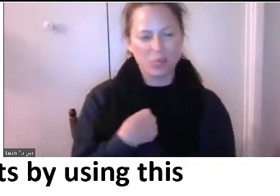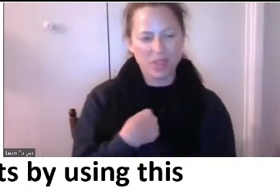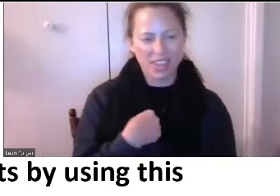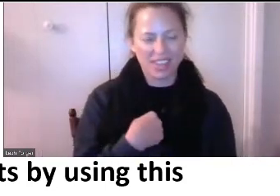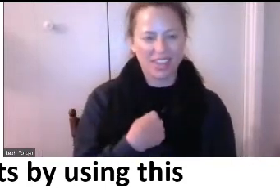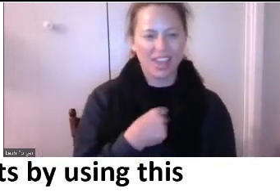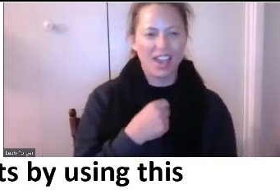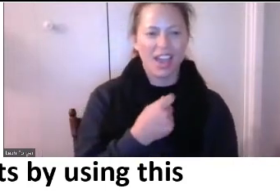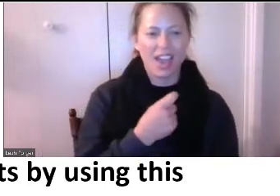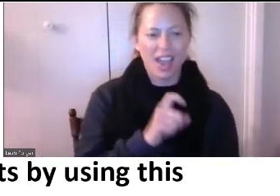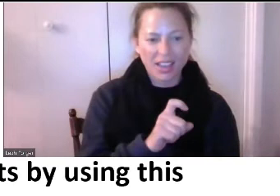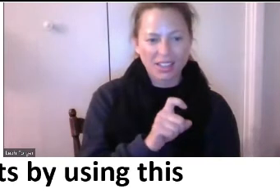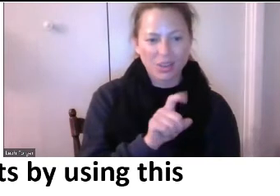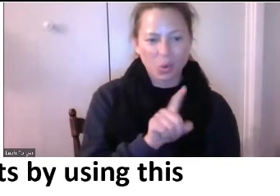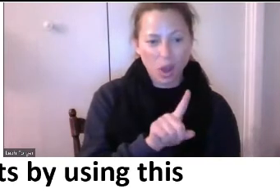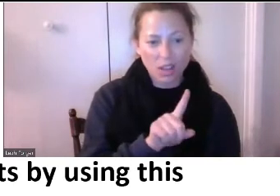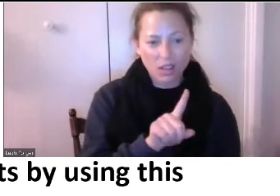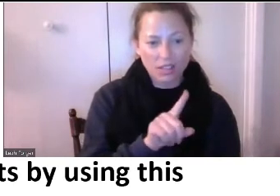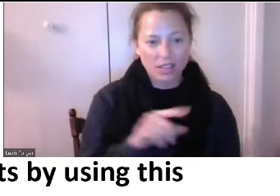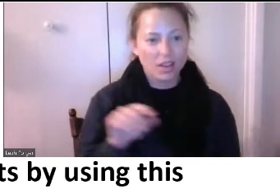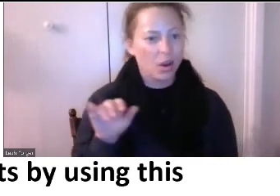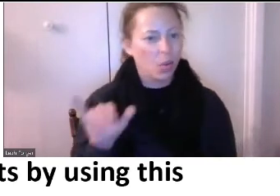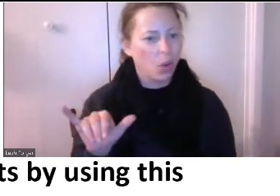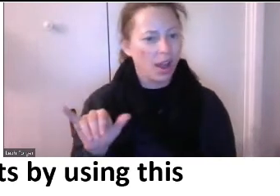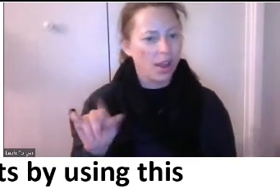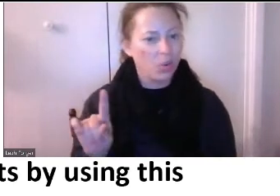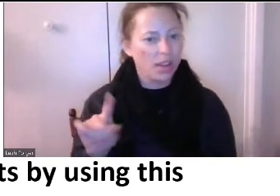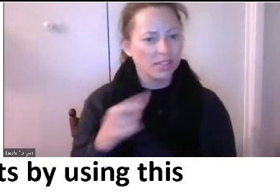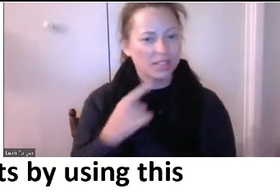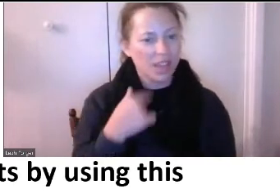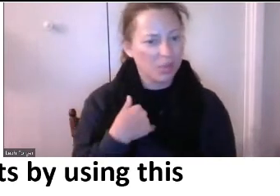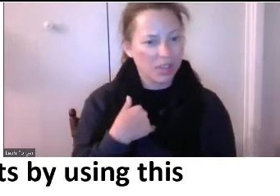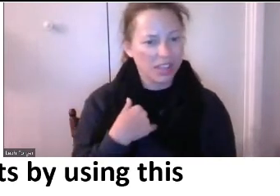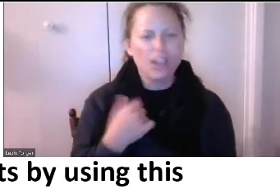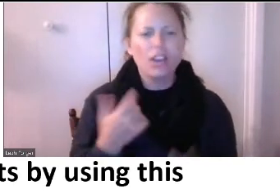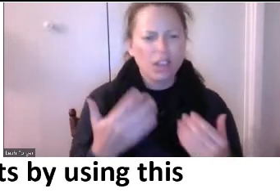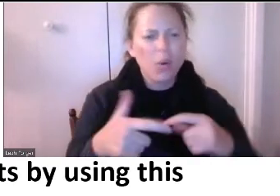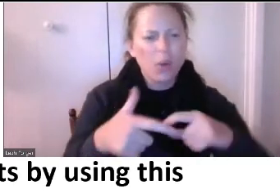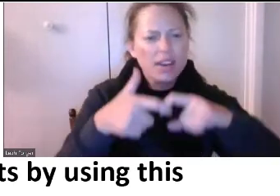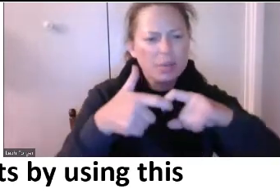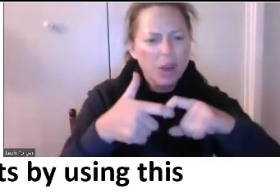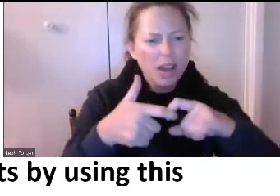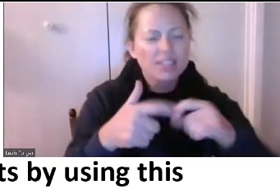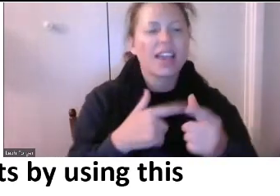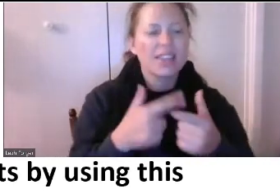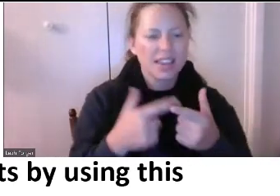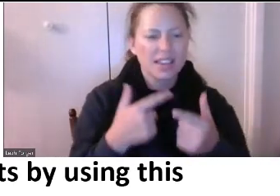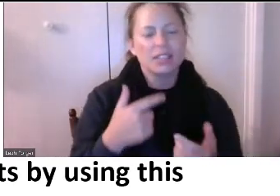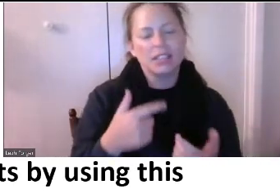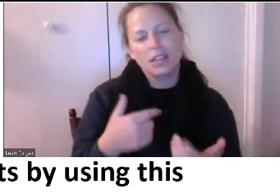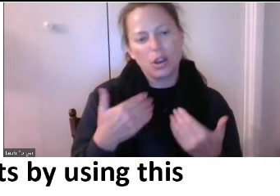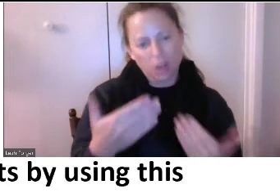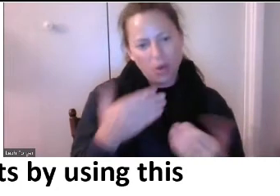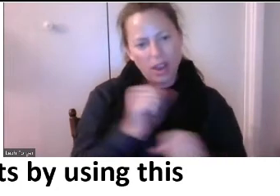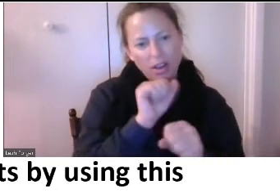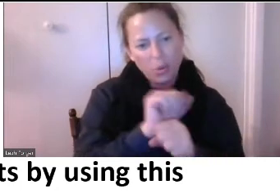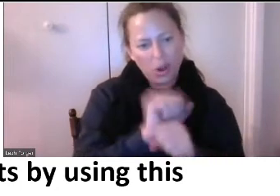one's y1, and so on. Okay, press pause and then come back when you're done so you can check your work. Go